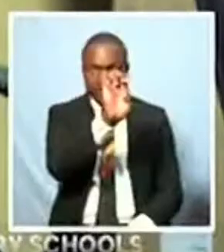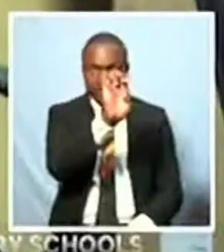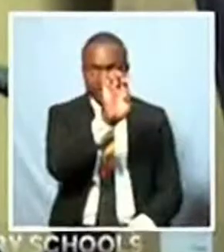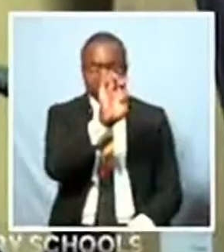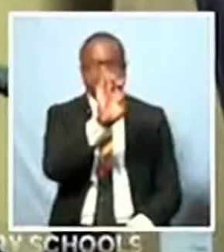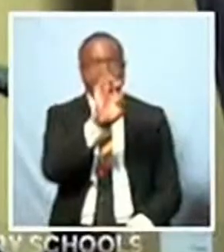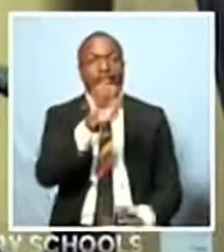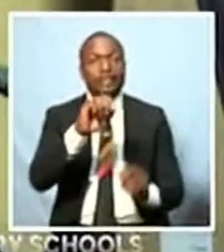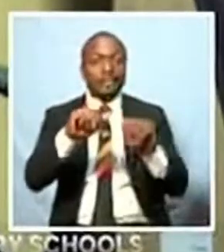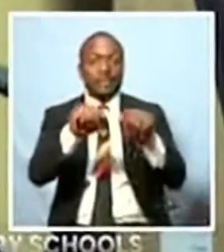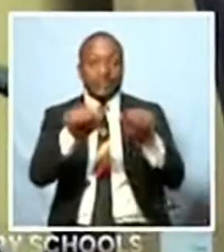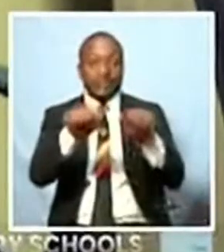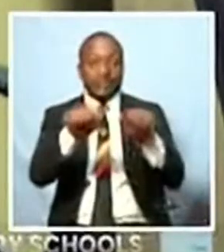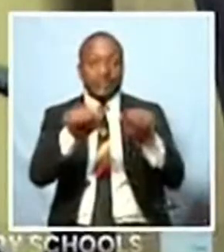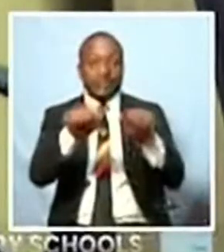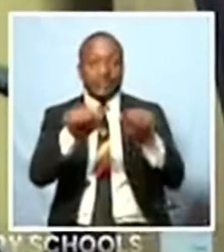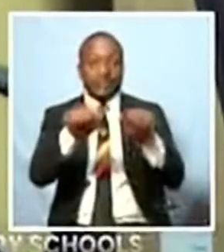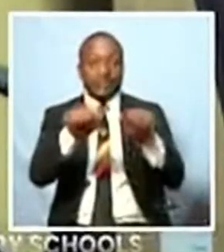region under the